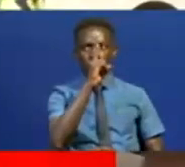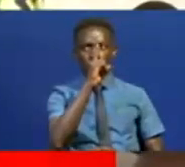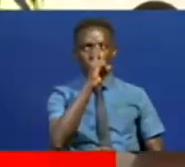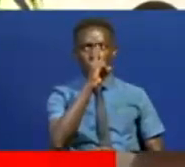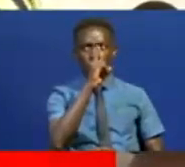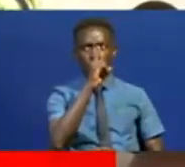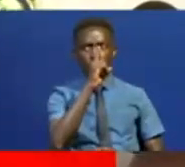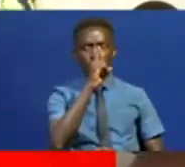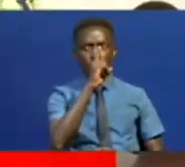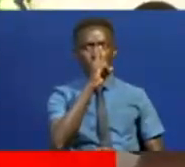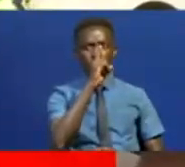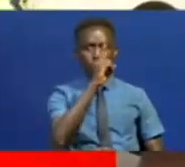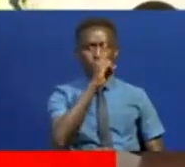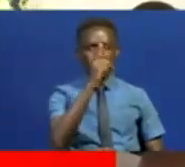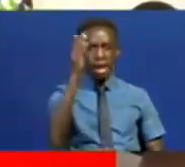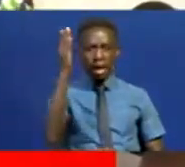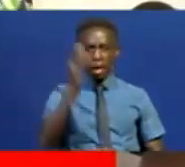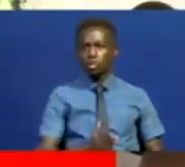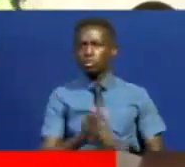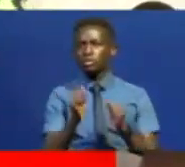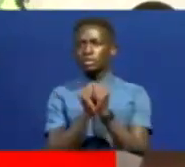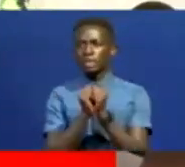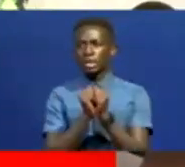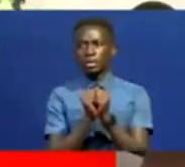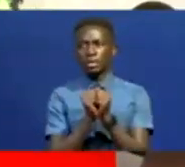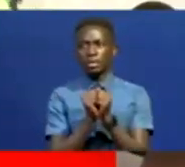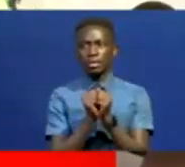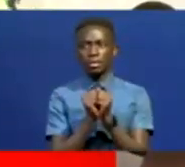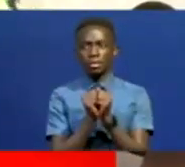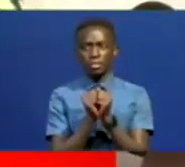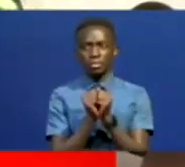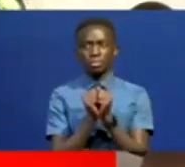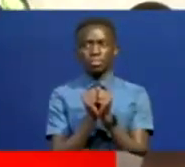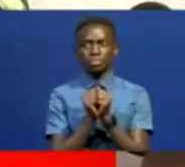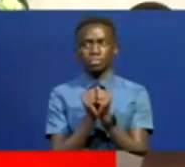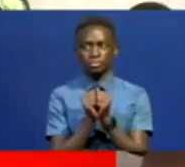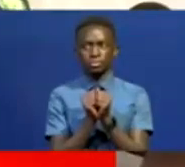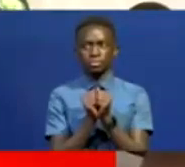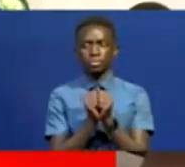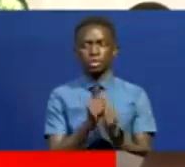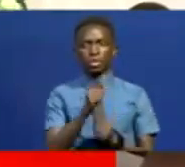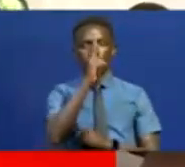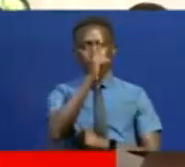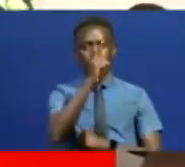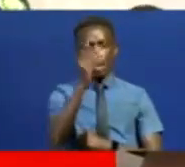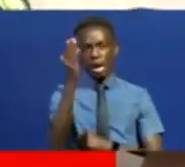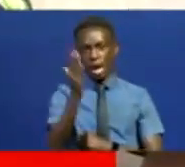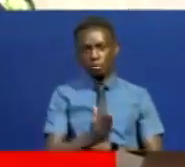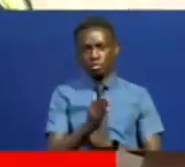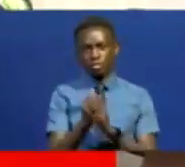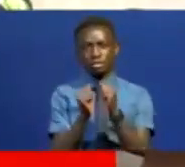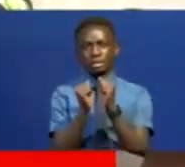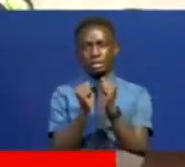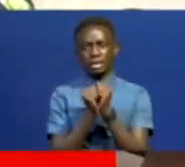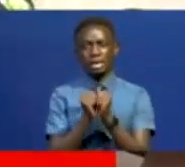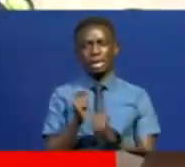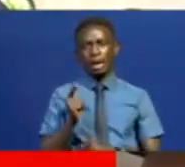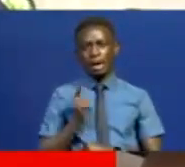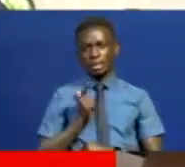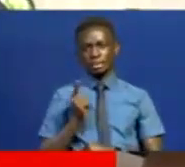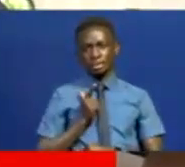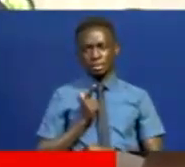One out of ten, isn't it? Because it's 11.1%, almost one out of ten. One out of ten girls,